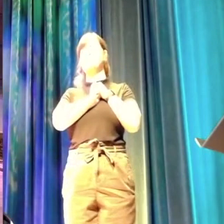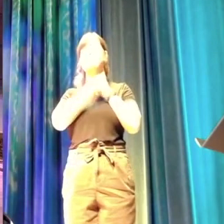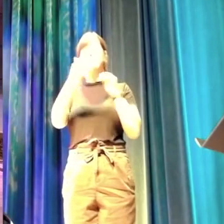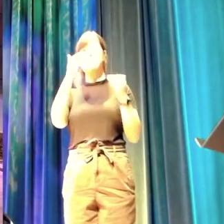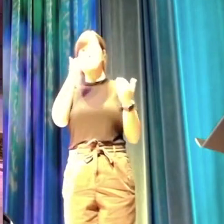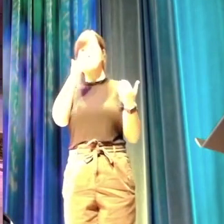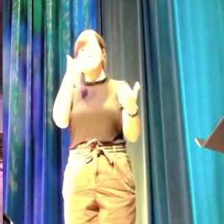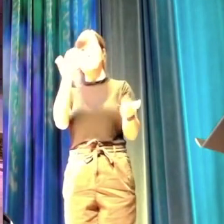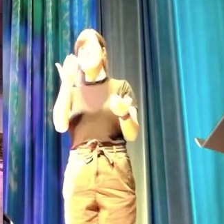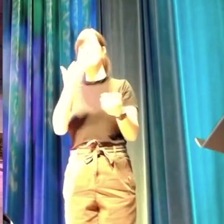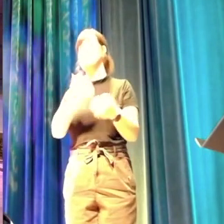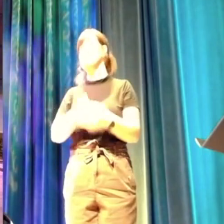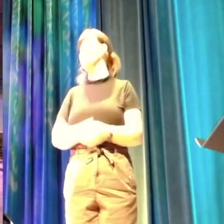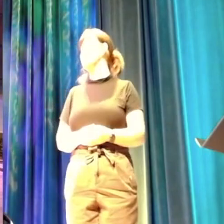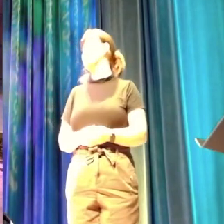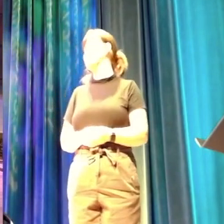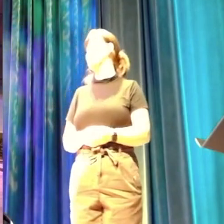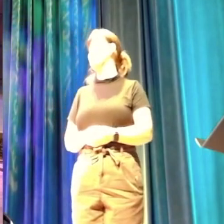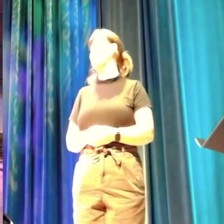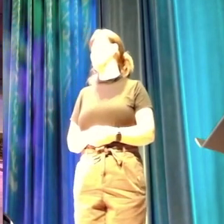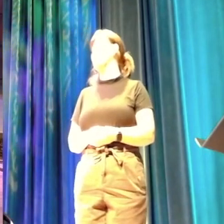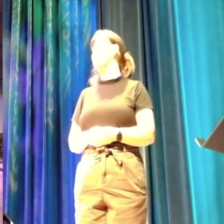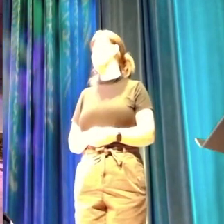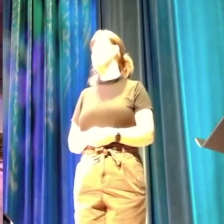Thank you.